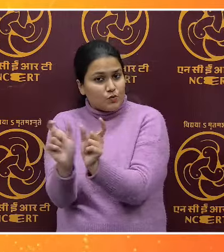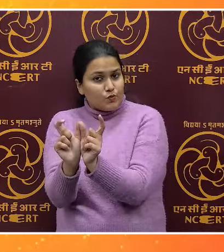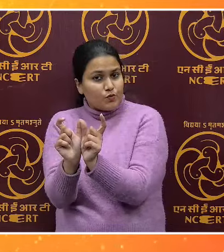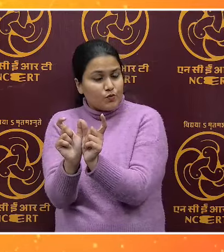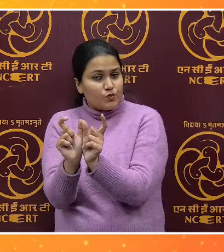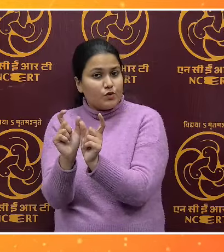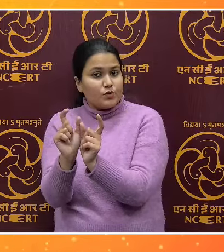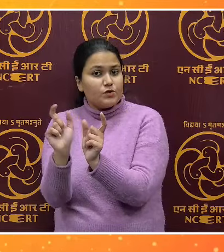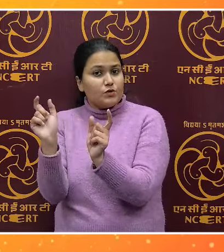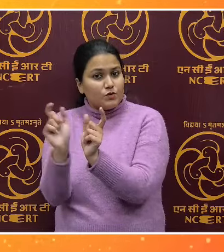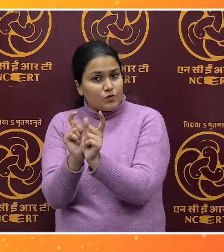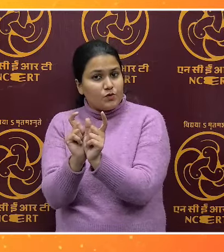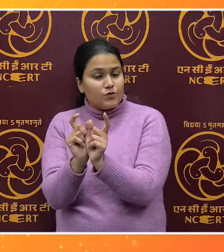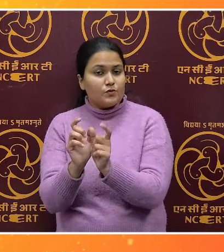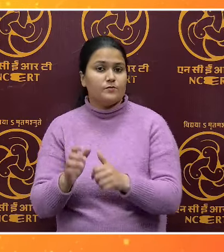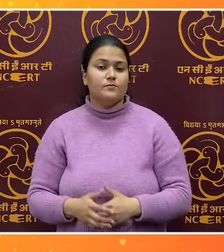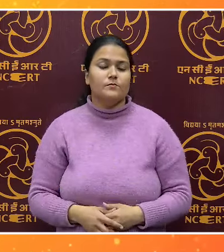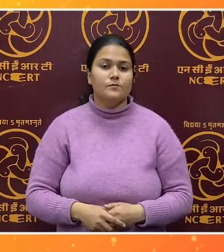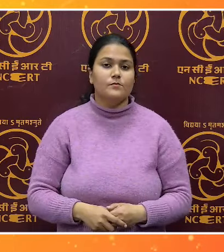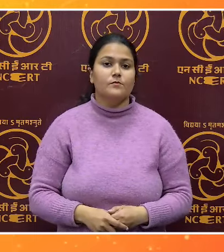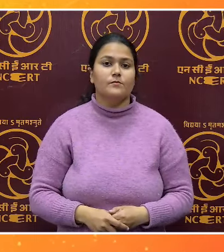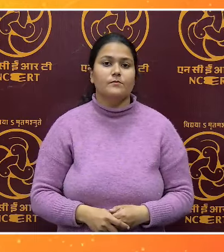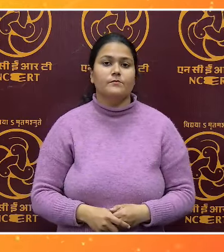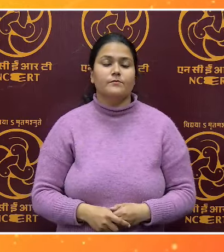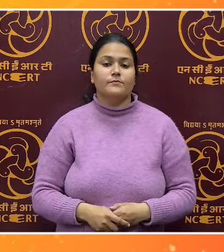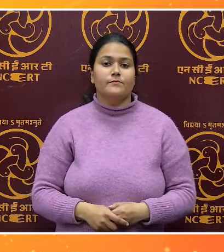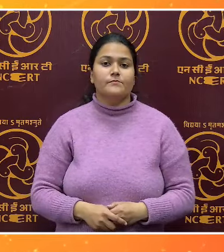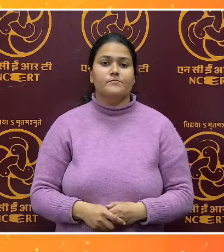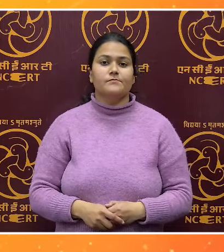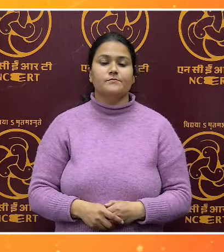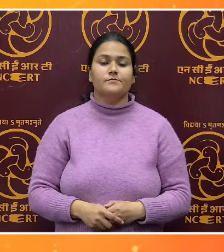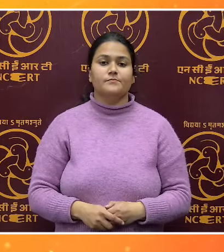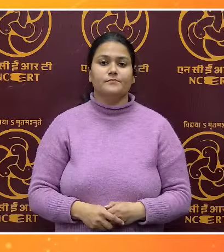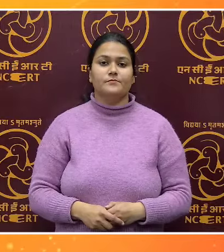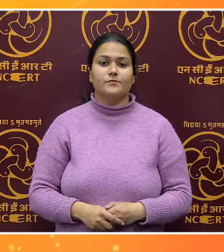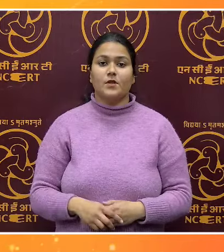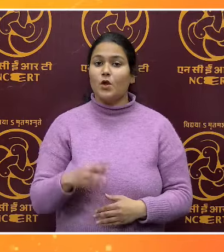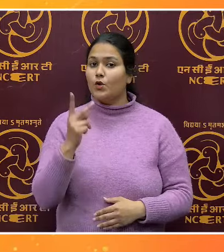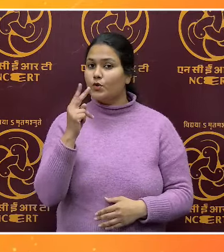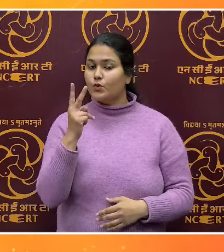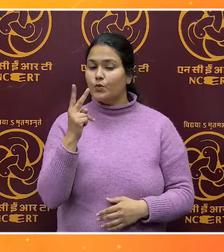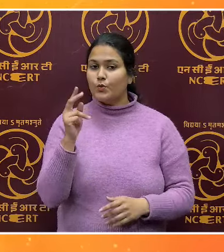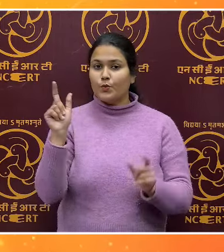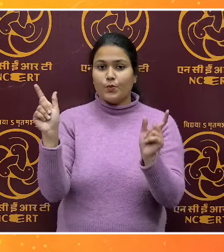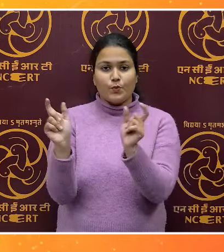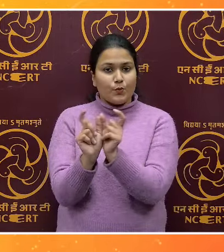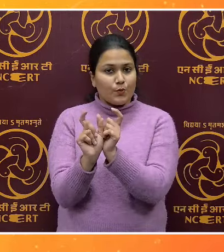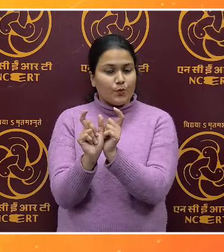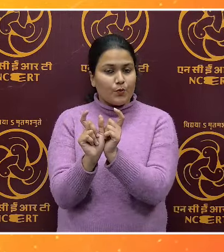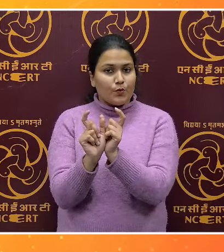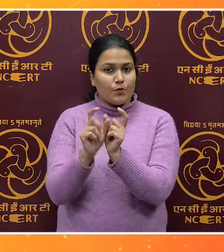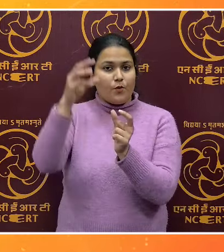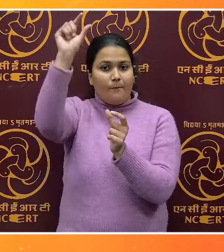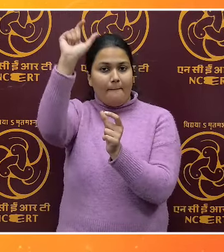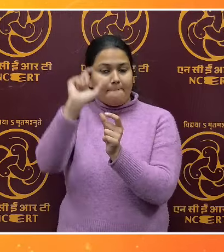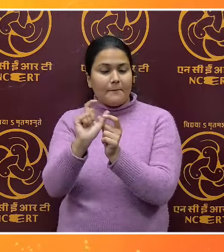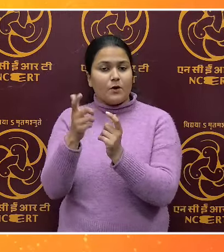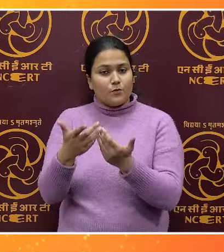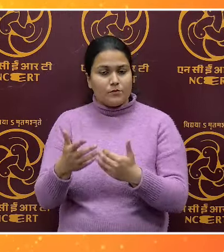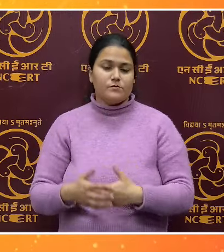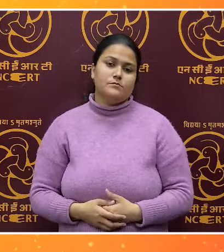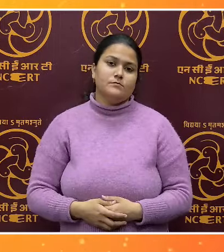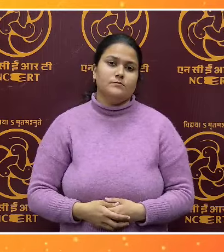one is metal, coordinate bond is forming, 2 donor sites. From here I can also donate, make the